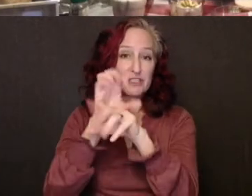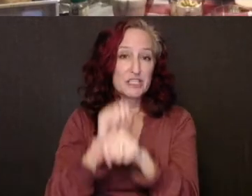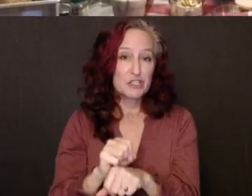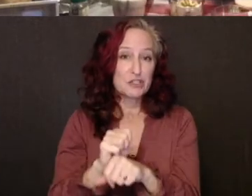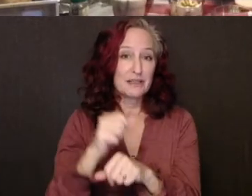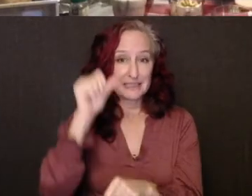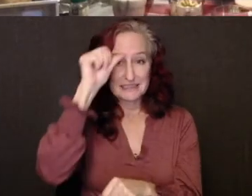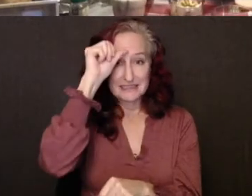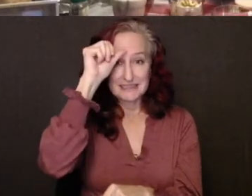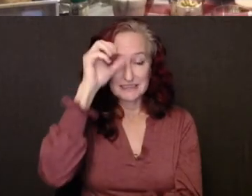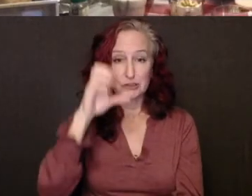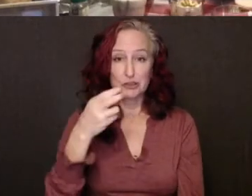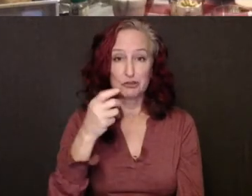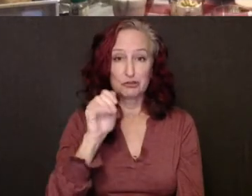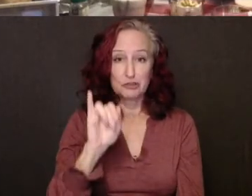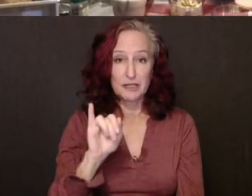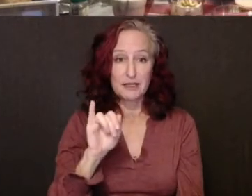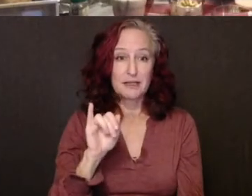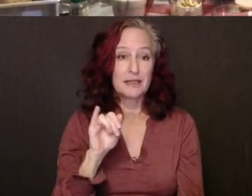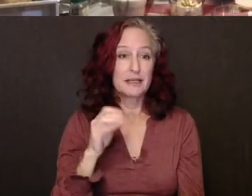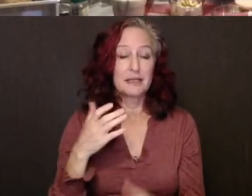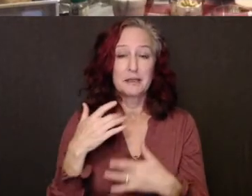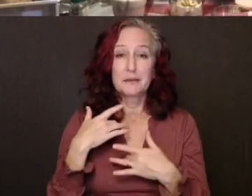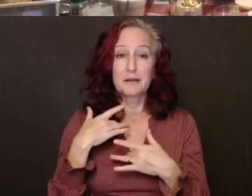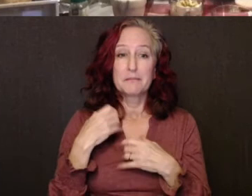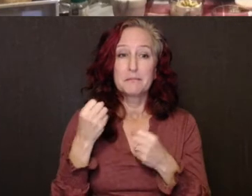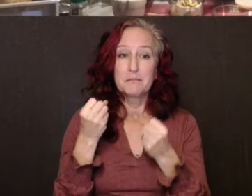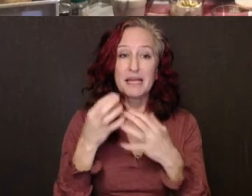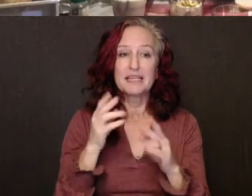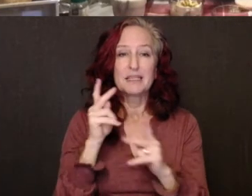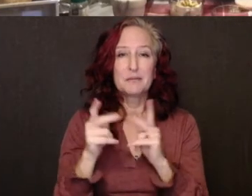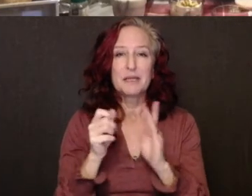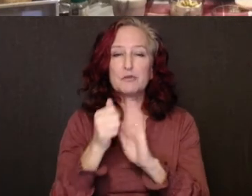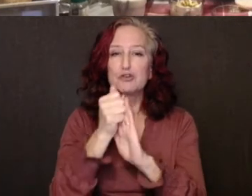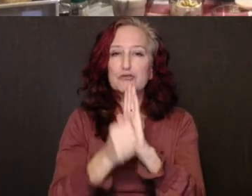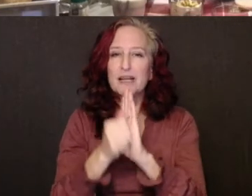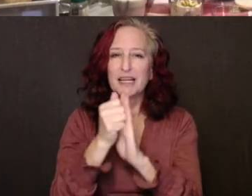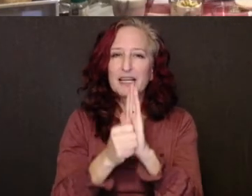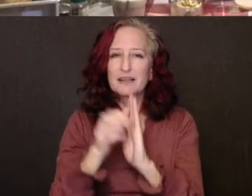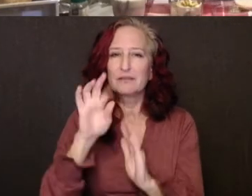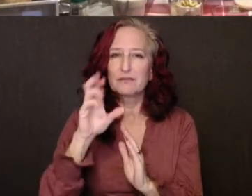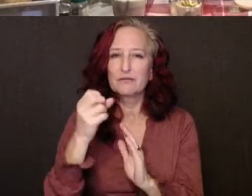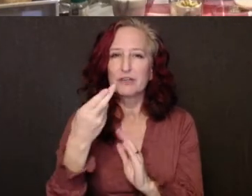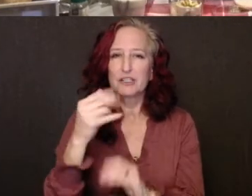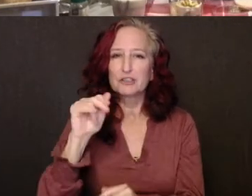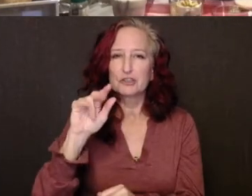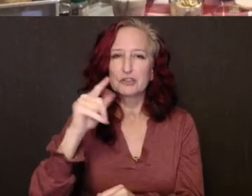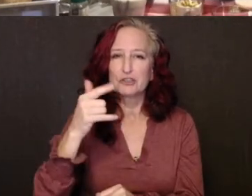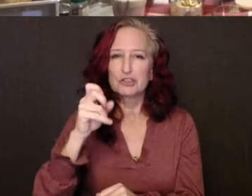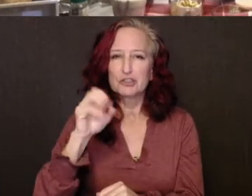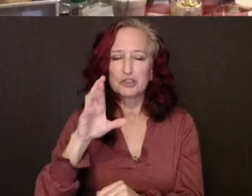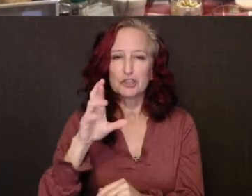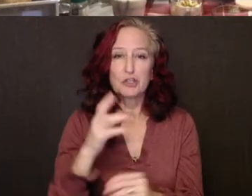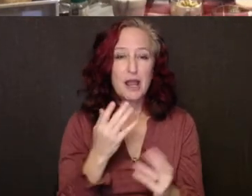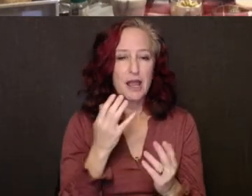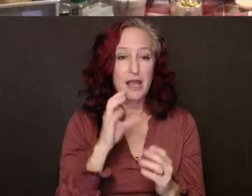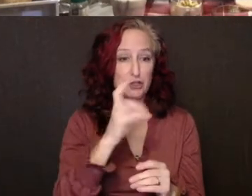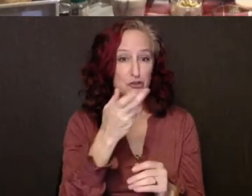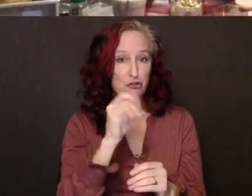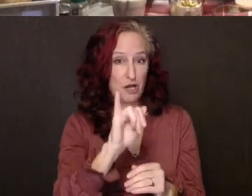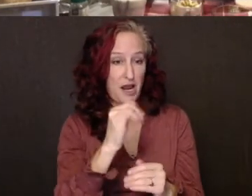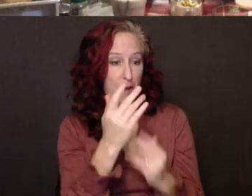that. Yeah, See, I love candied. you can eat whipped coconut cream. I could eat candied ginger by the handful, just